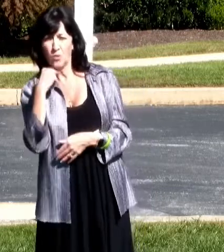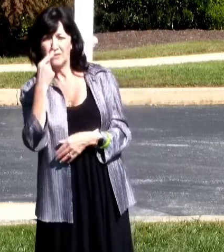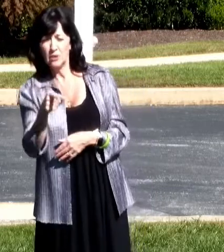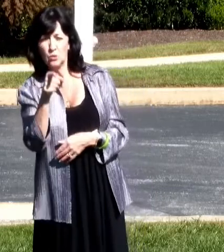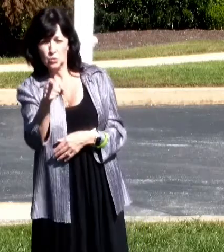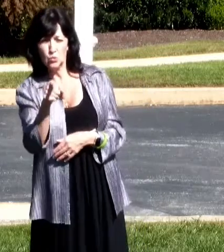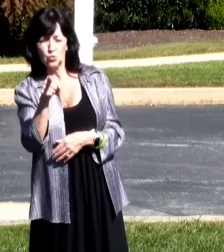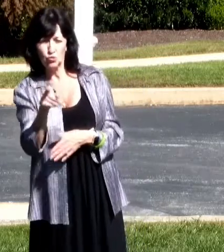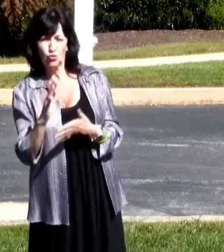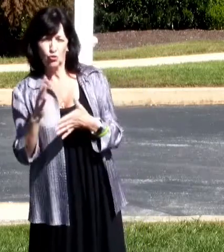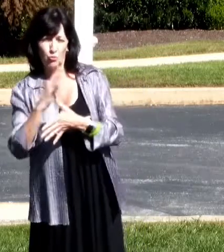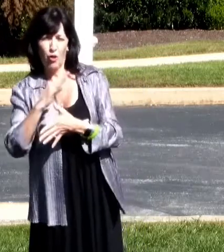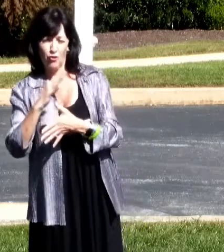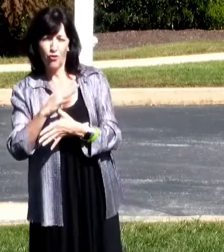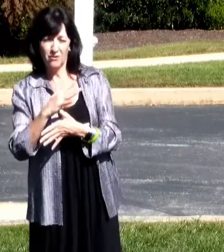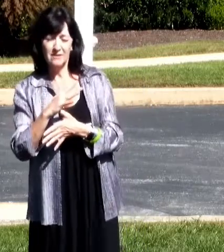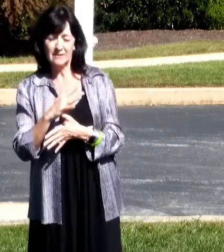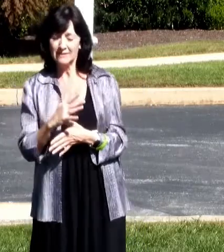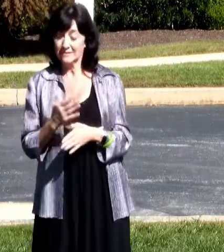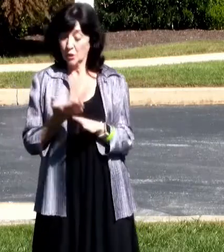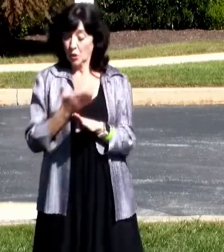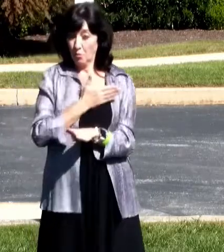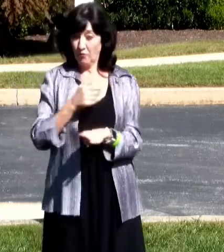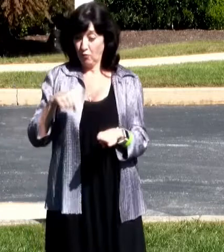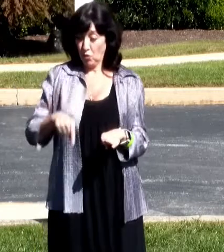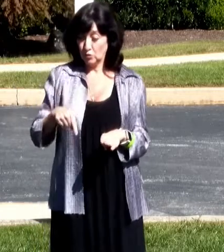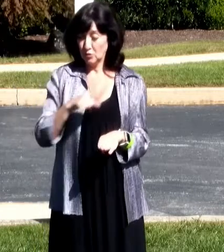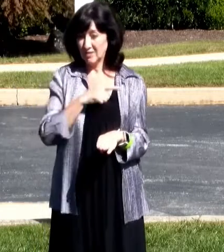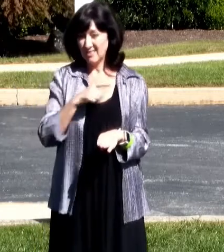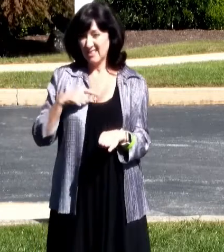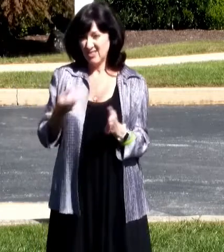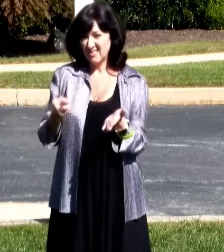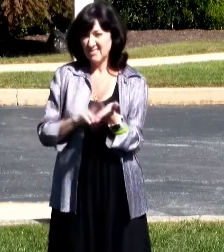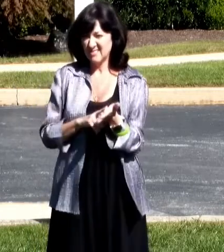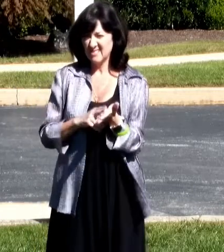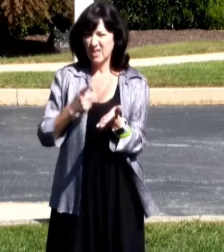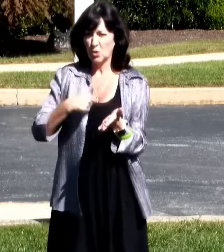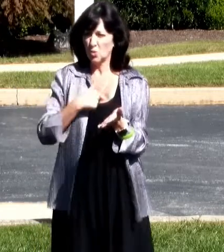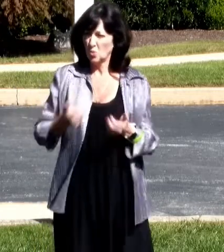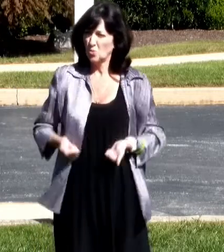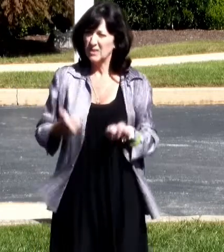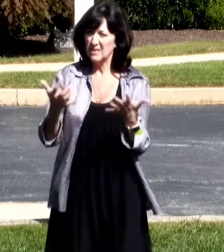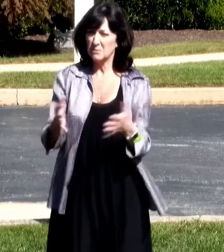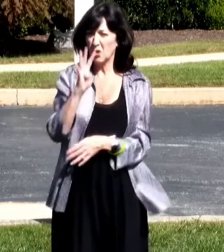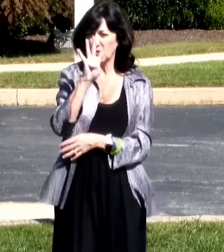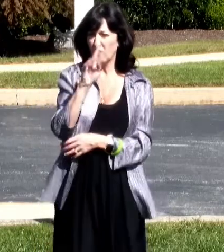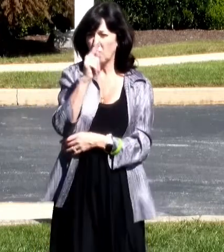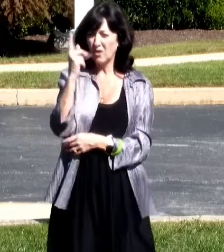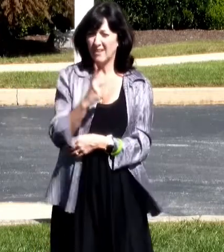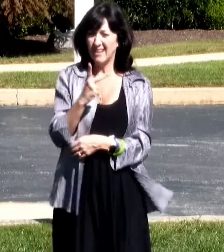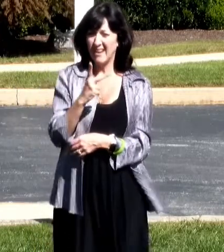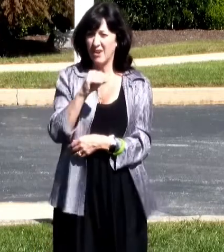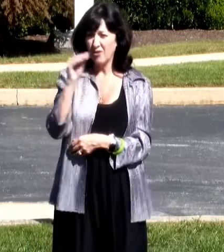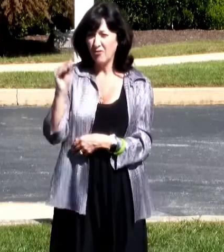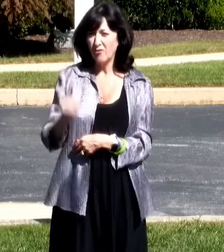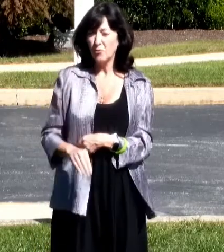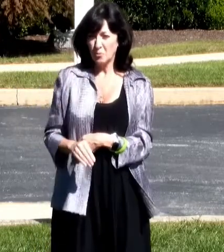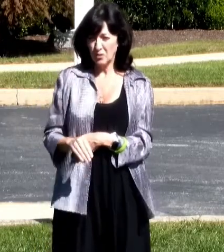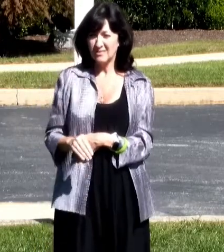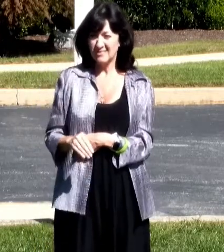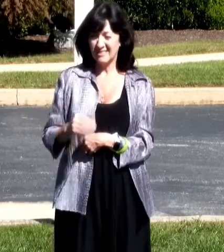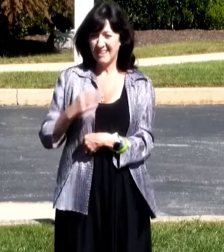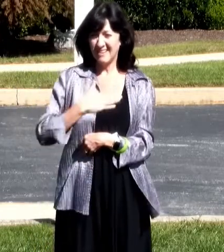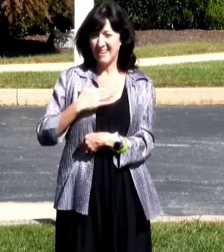priorities. Prior to this legislation being signed and going into effect, we spend 4.5% of our healthcare dollars on primary